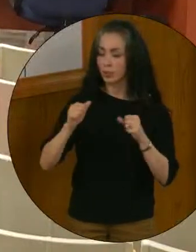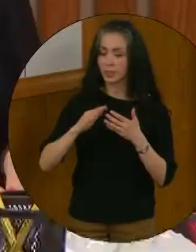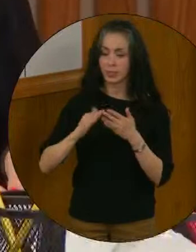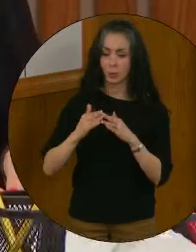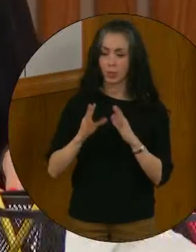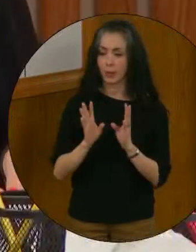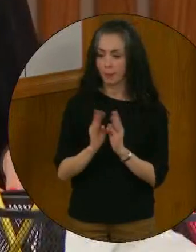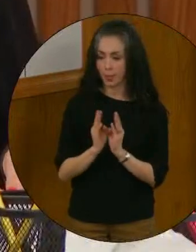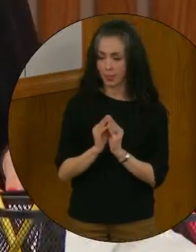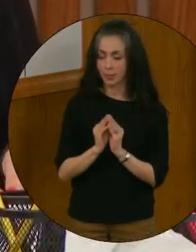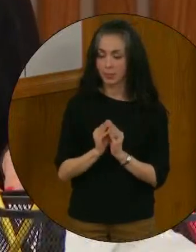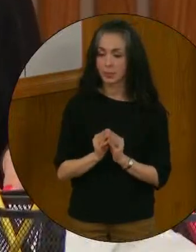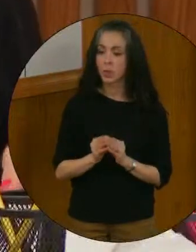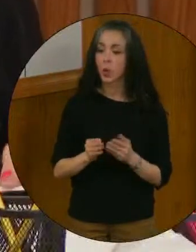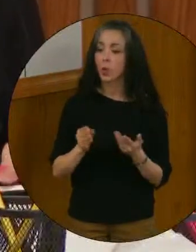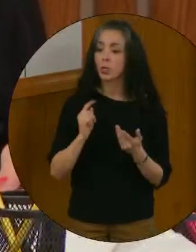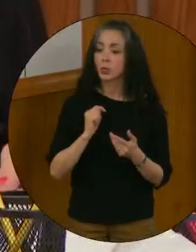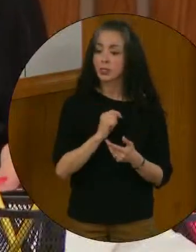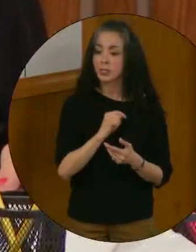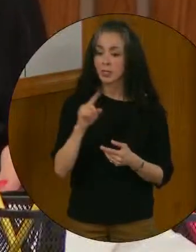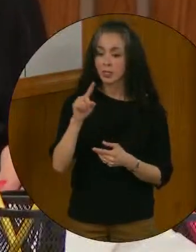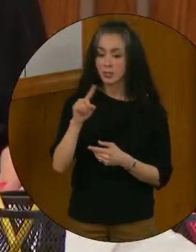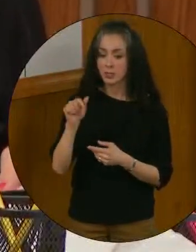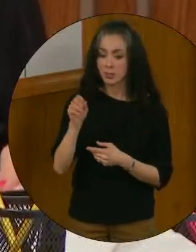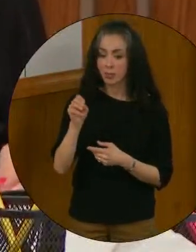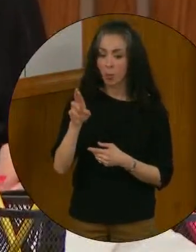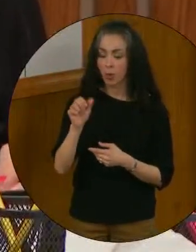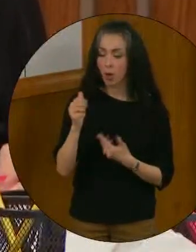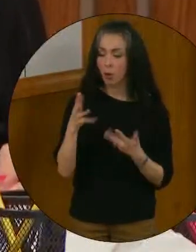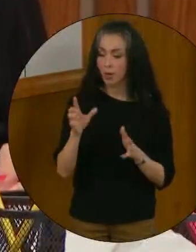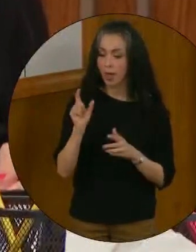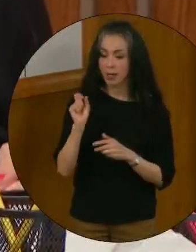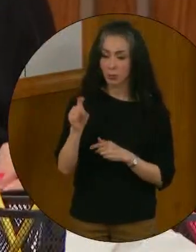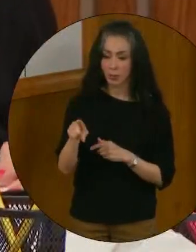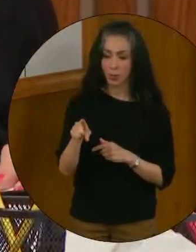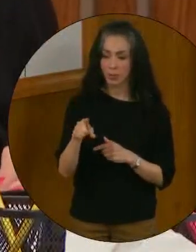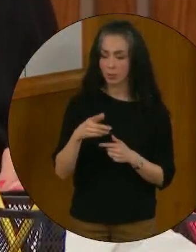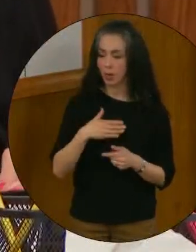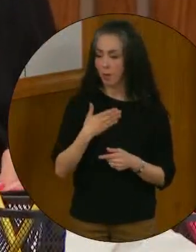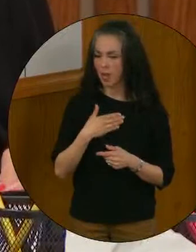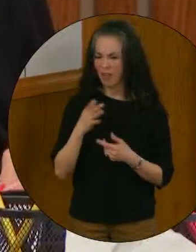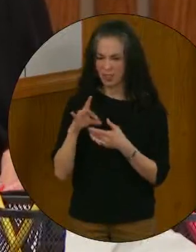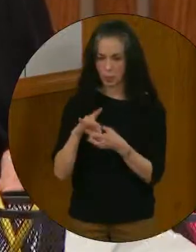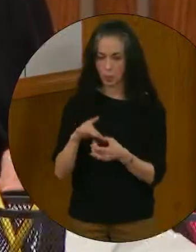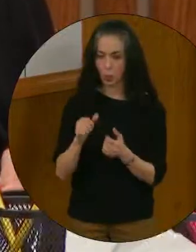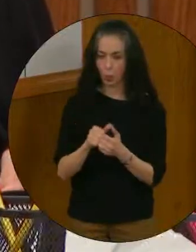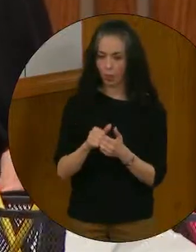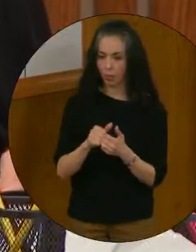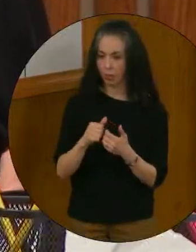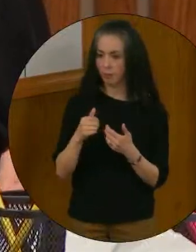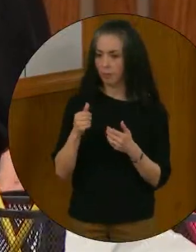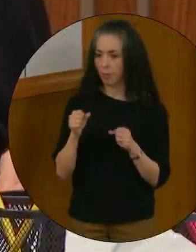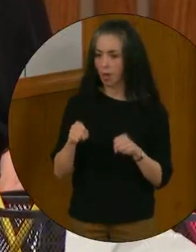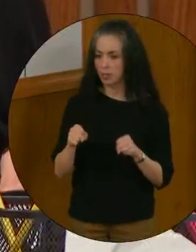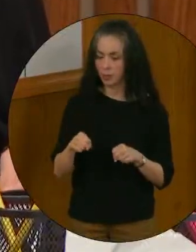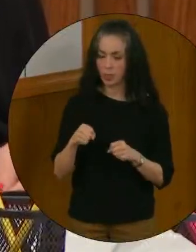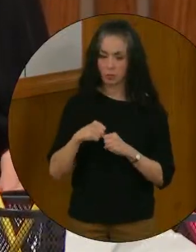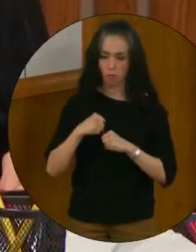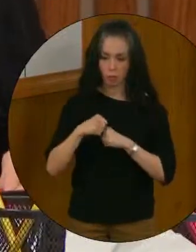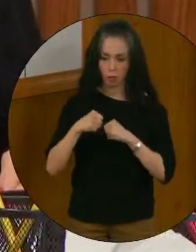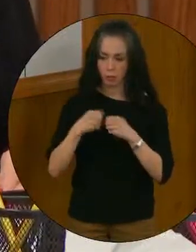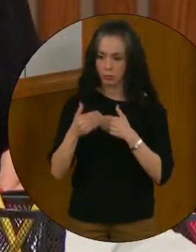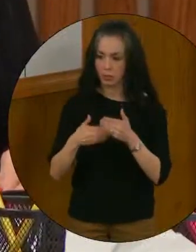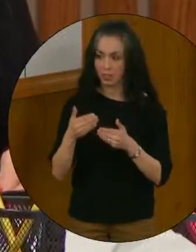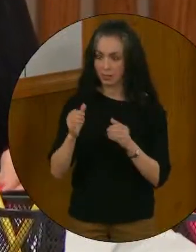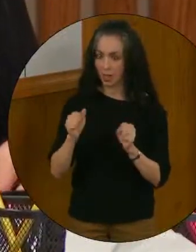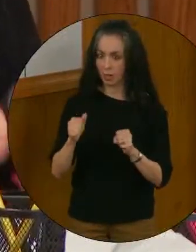meetings. So Trustee Zamora already asked one of my questions, and that was, having to do with the structure, possibly going forward, whether we'd be able to